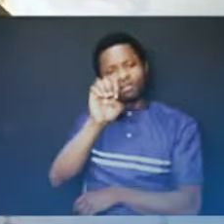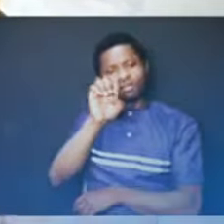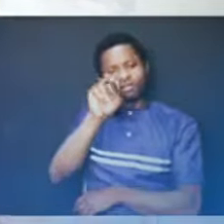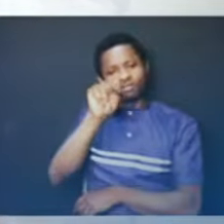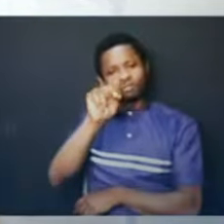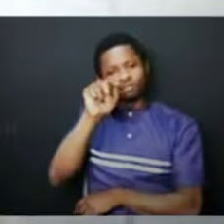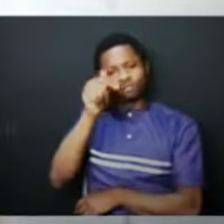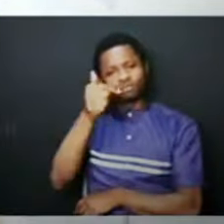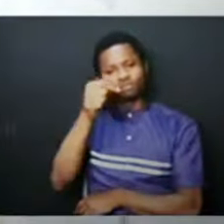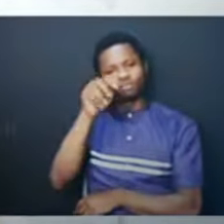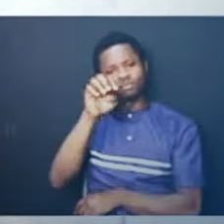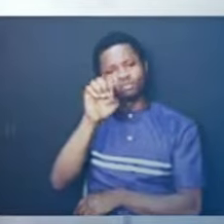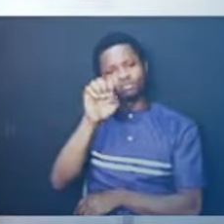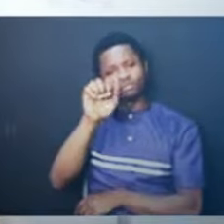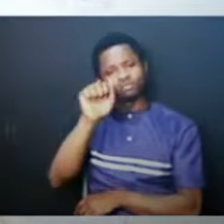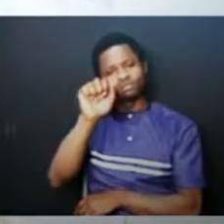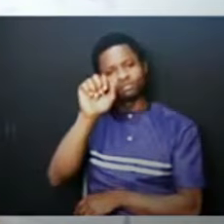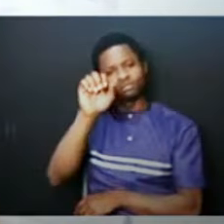God's